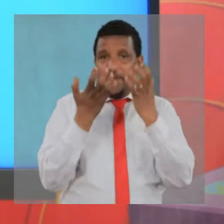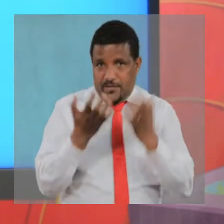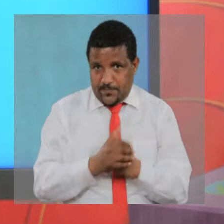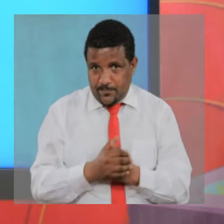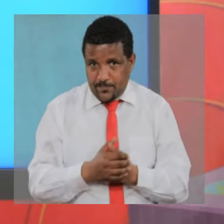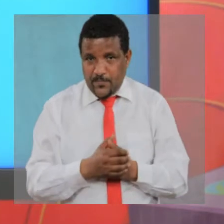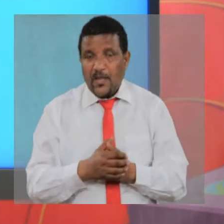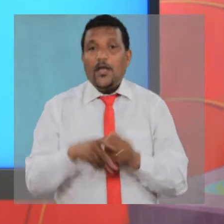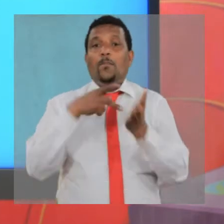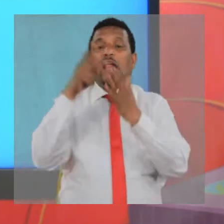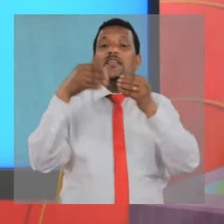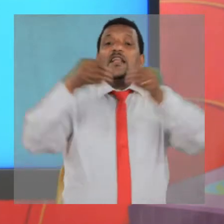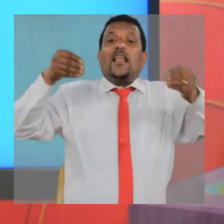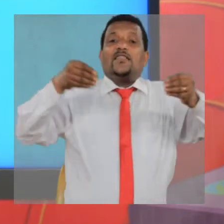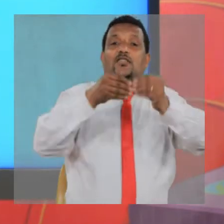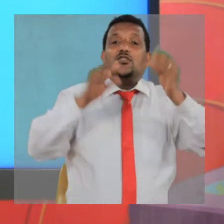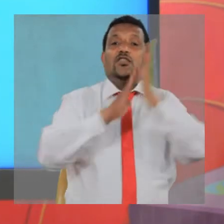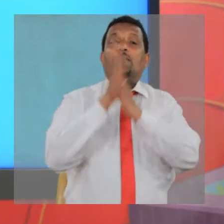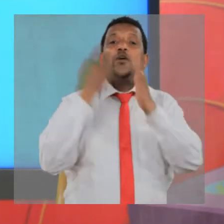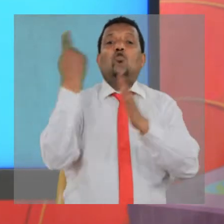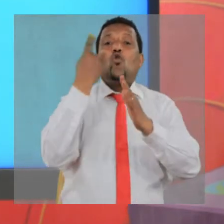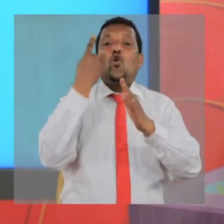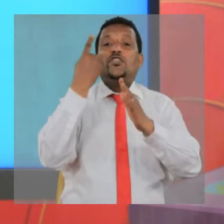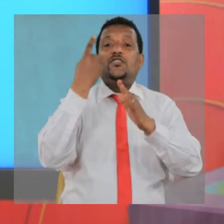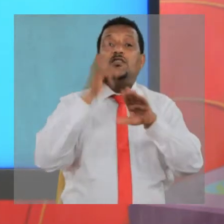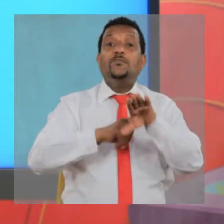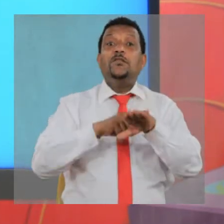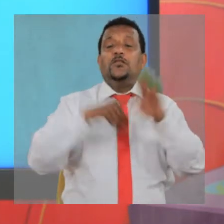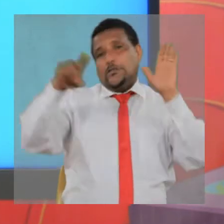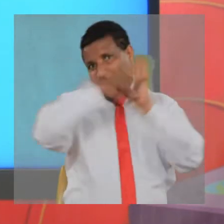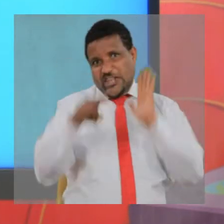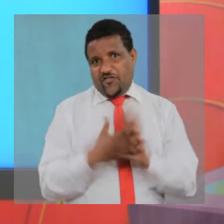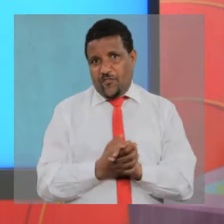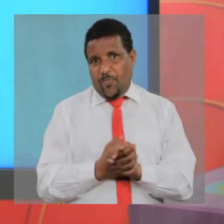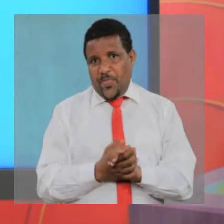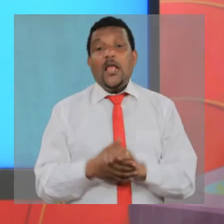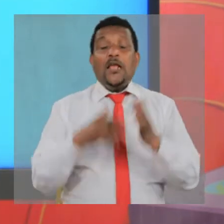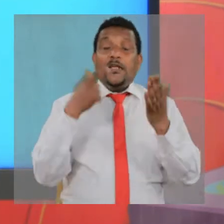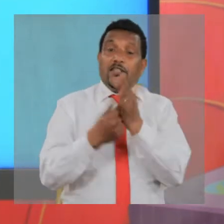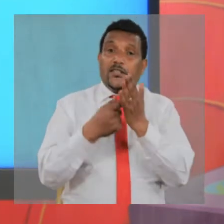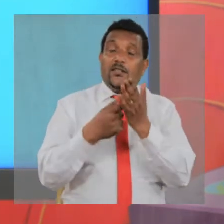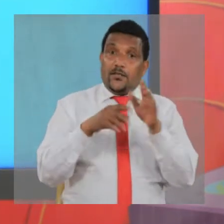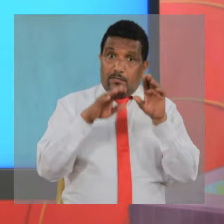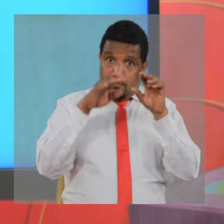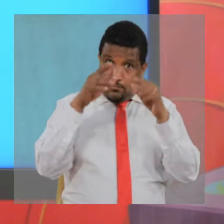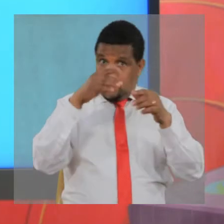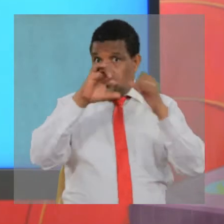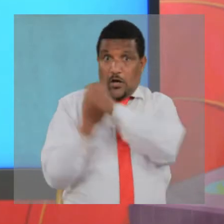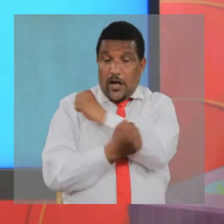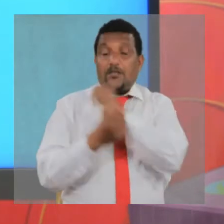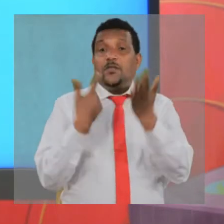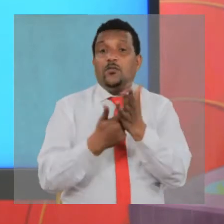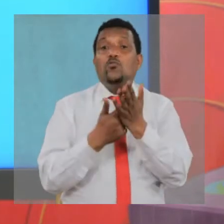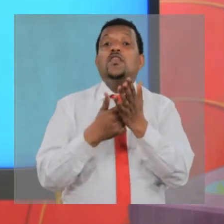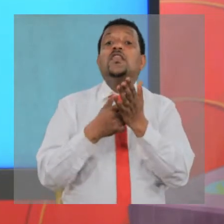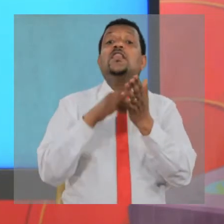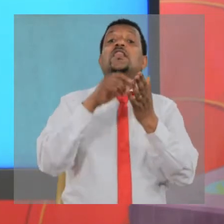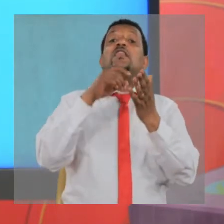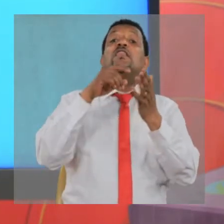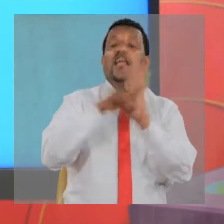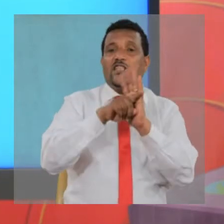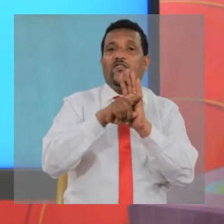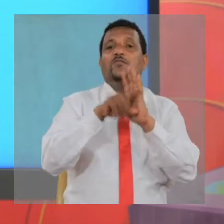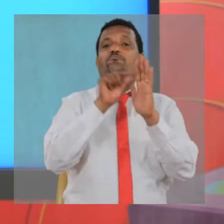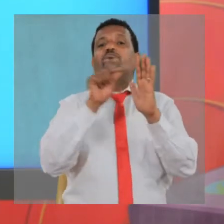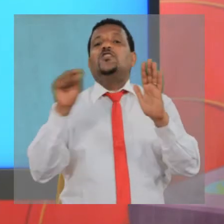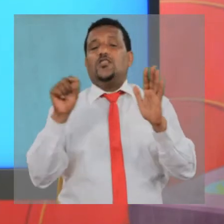the price elasticity of demand is always negative. So it relies between negative infinity and 0,